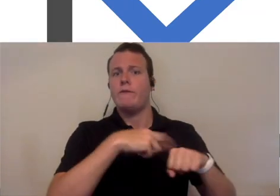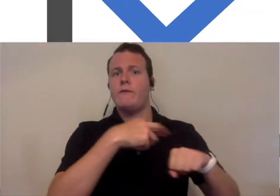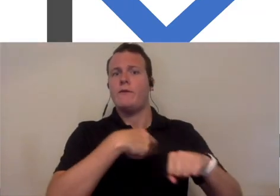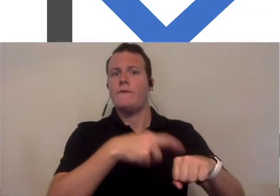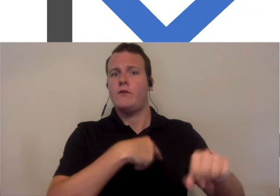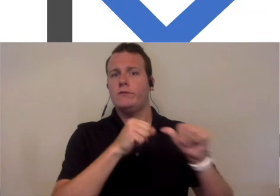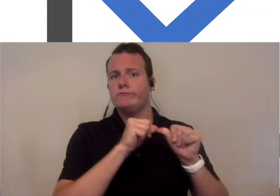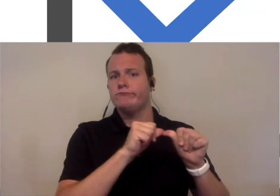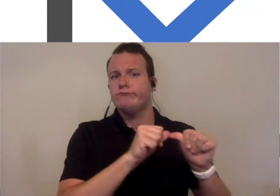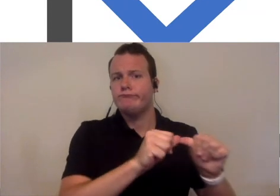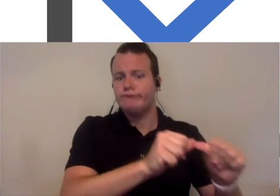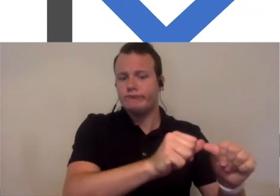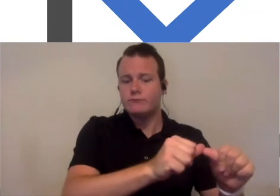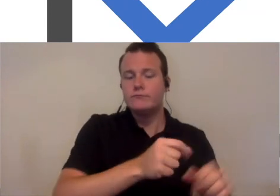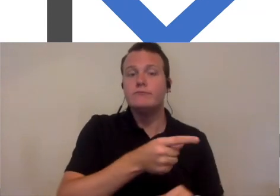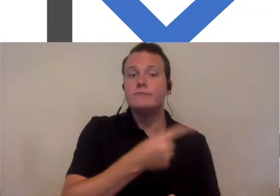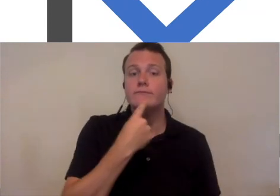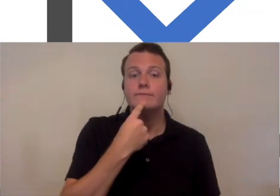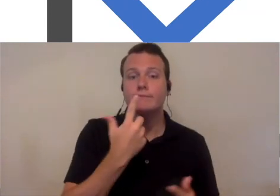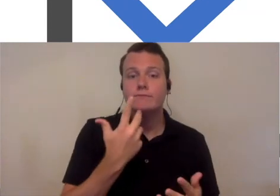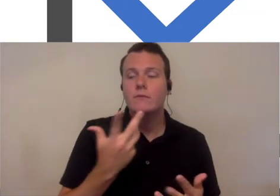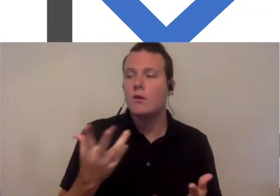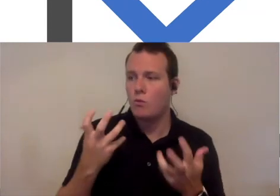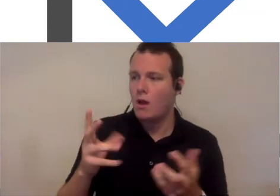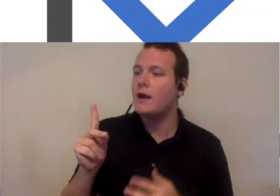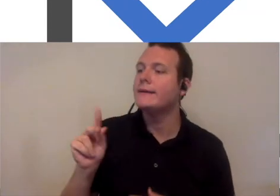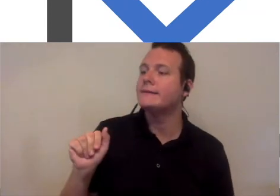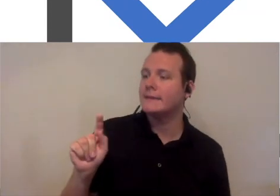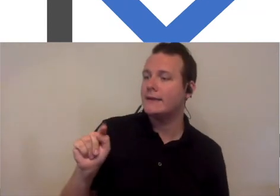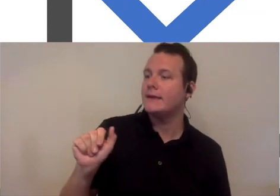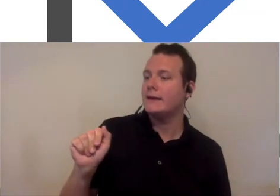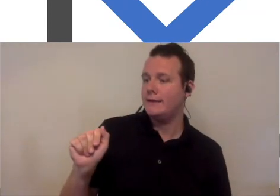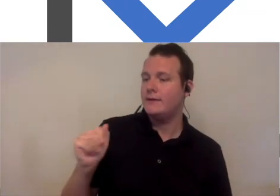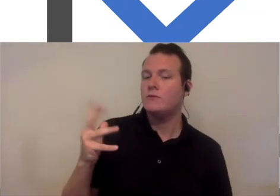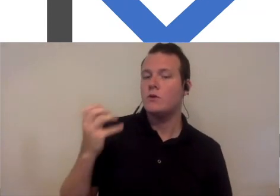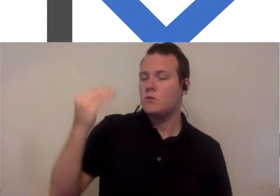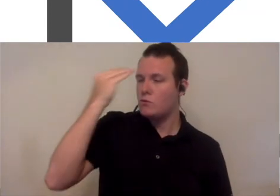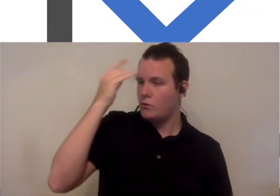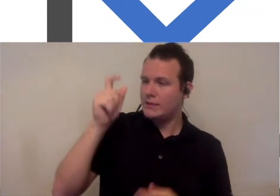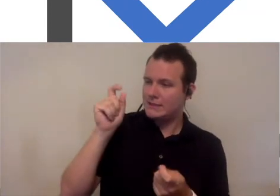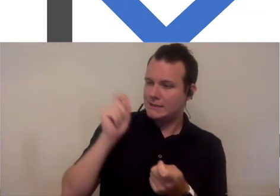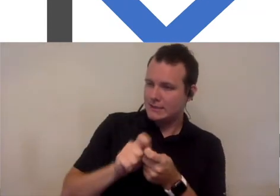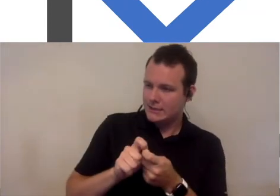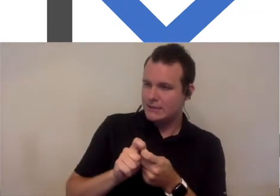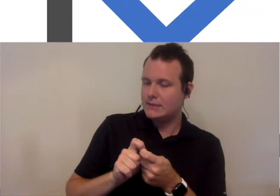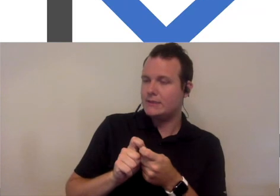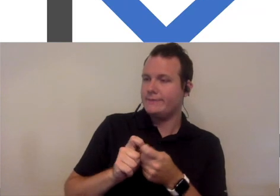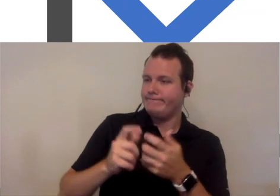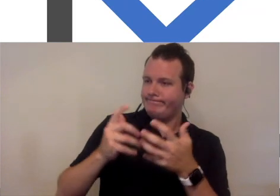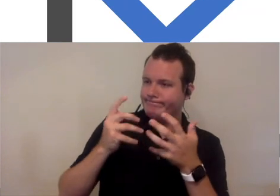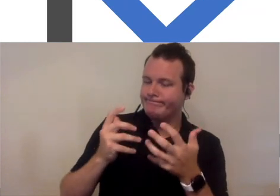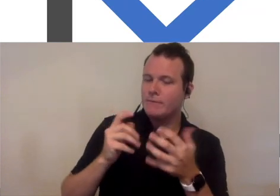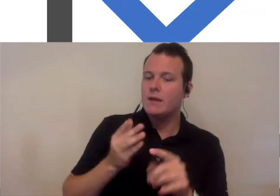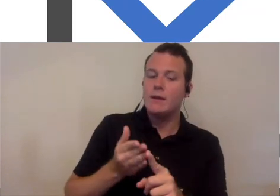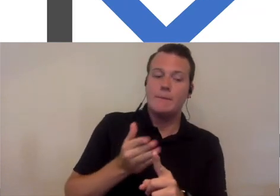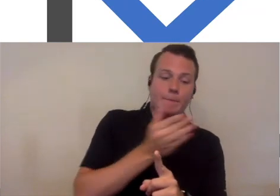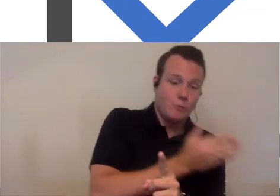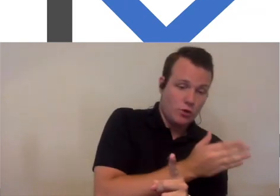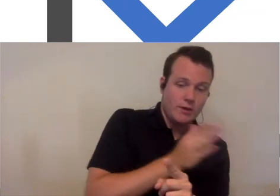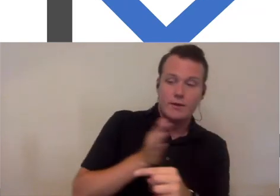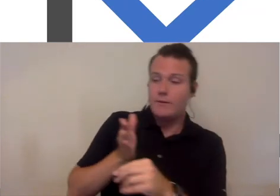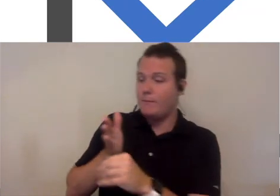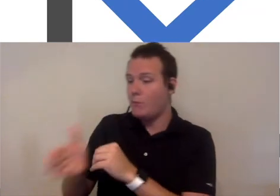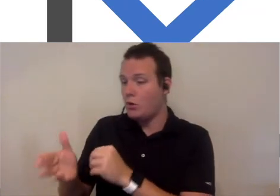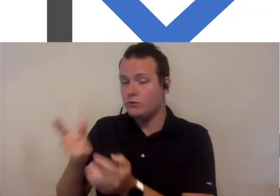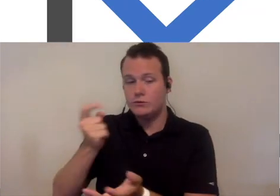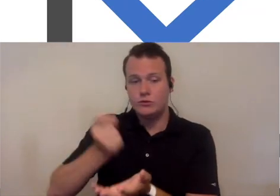first thing they said, we want data. We want to know exactly what it is. We want to know what the pre and post treatment